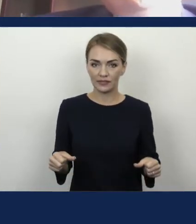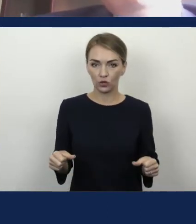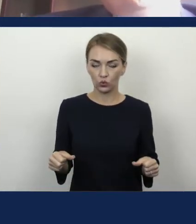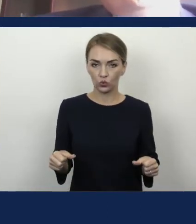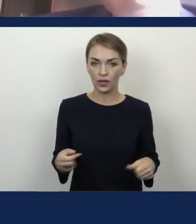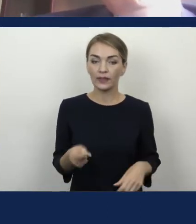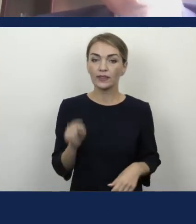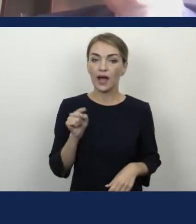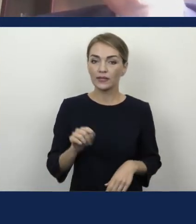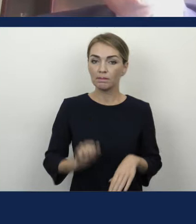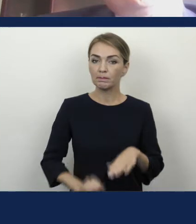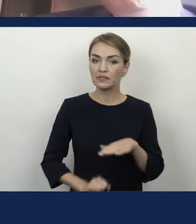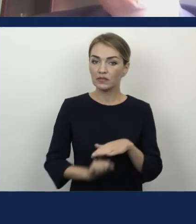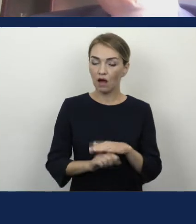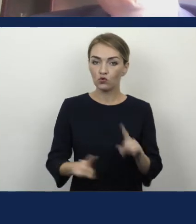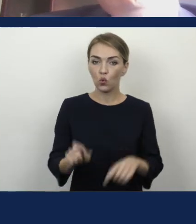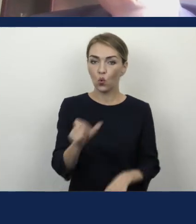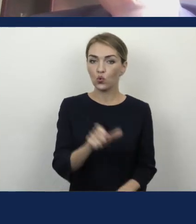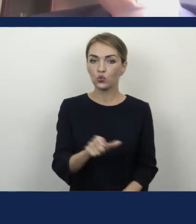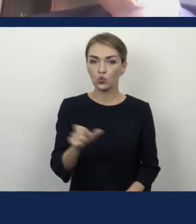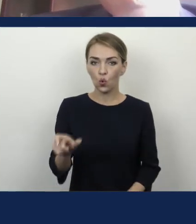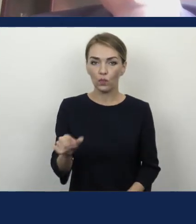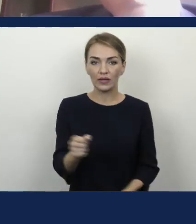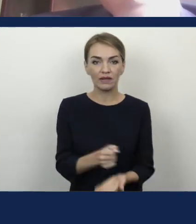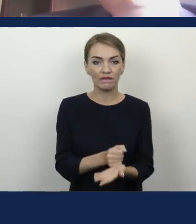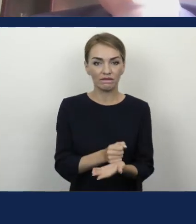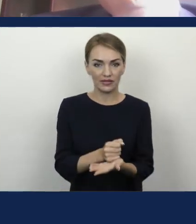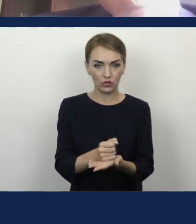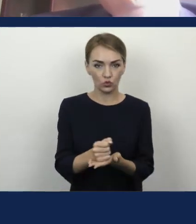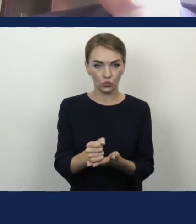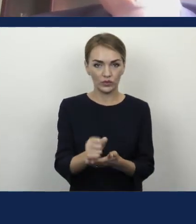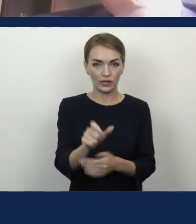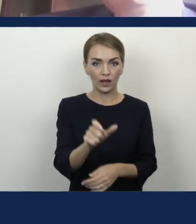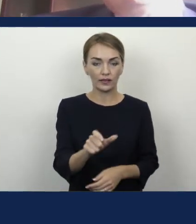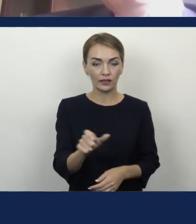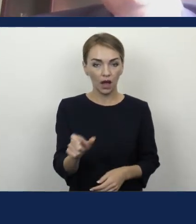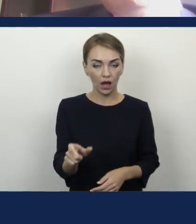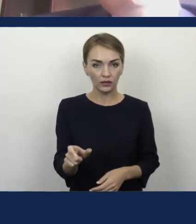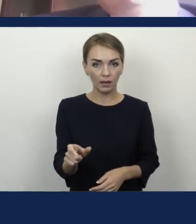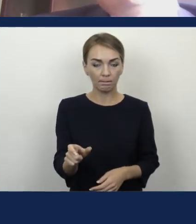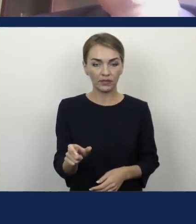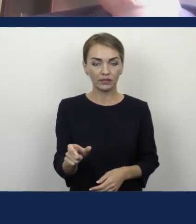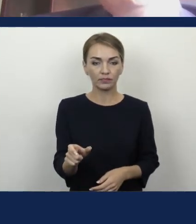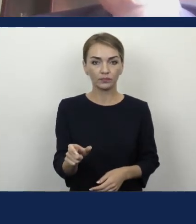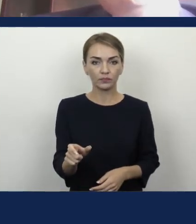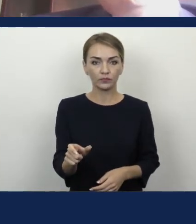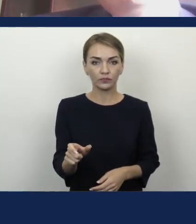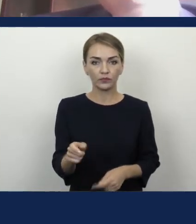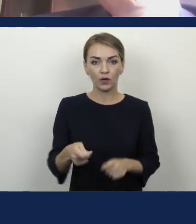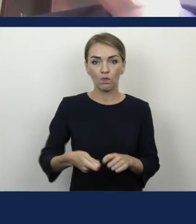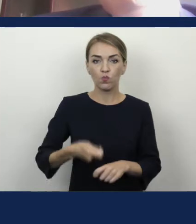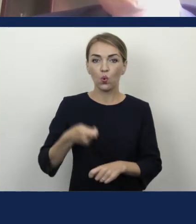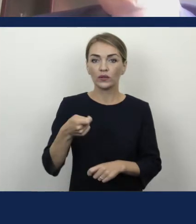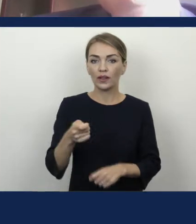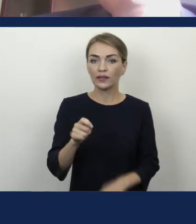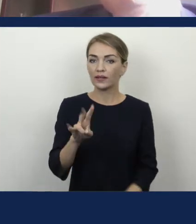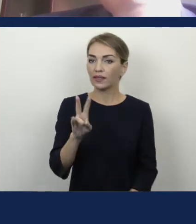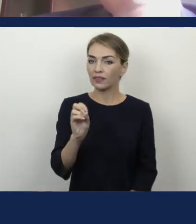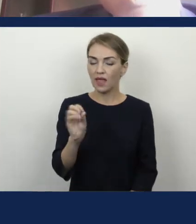that the individuals nominated to be the candidates failed to submit